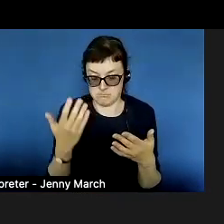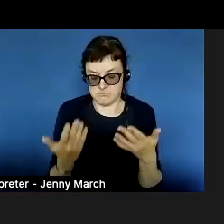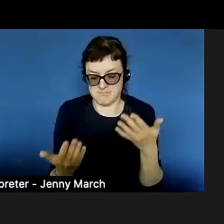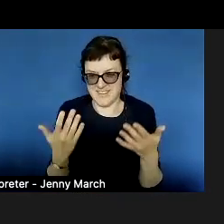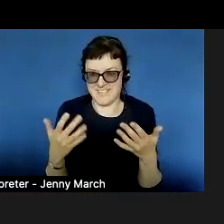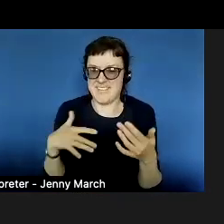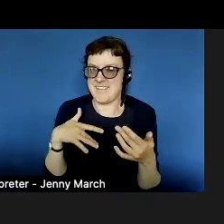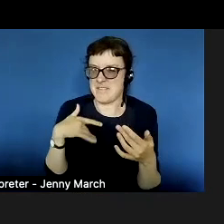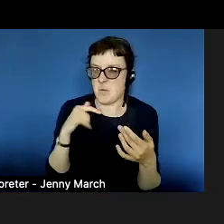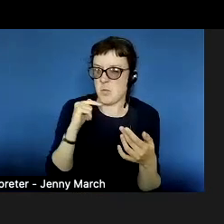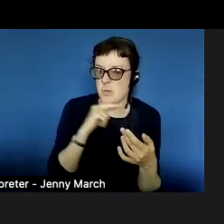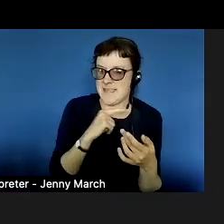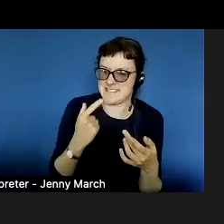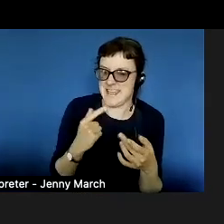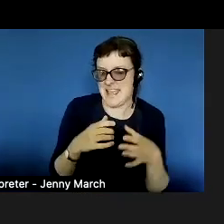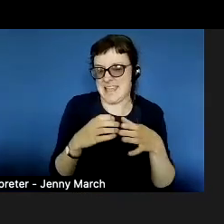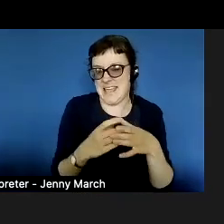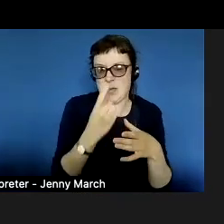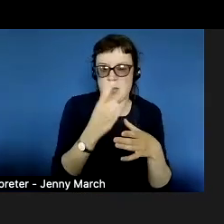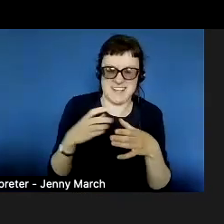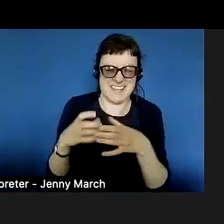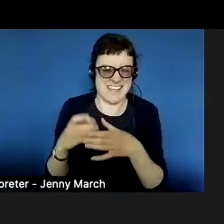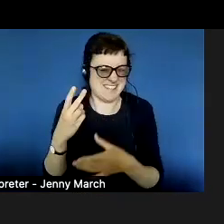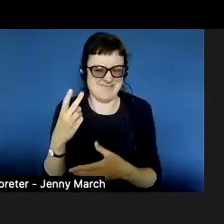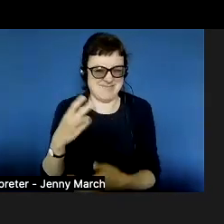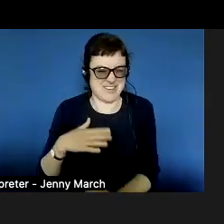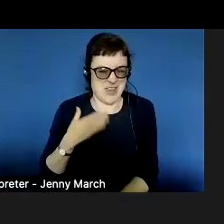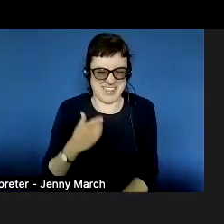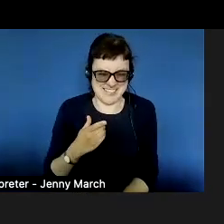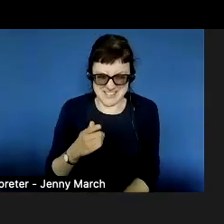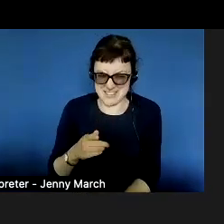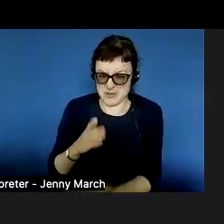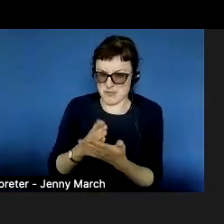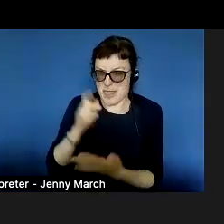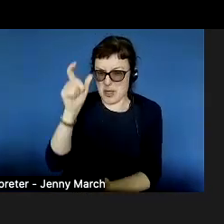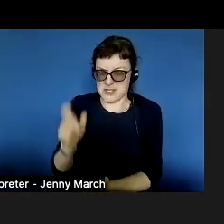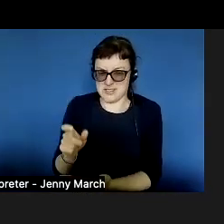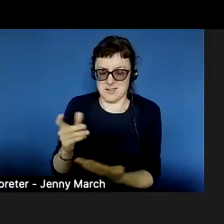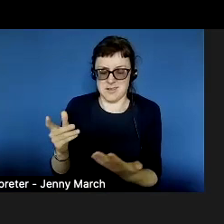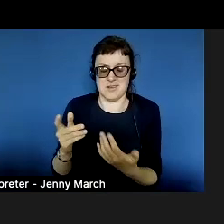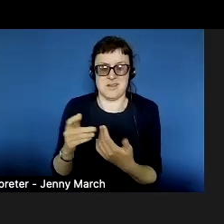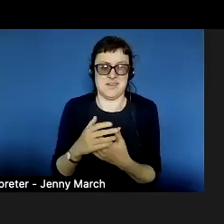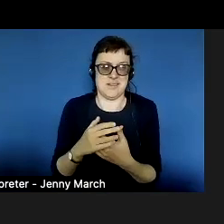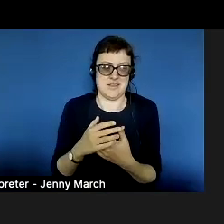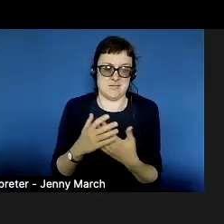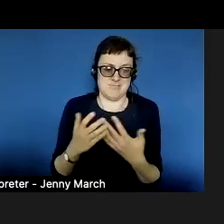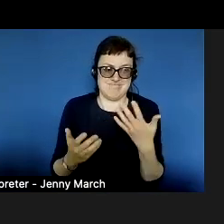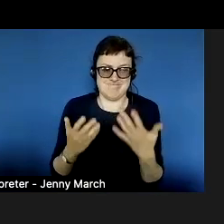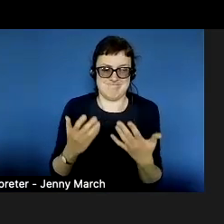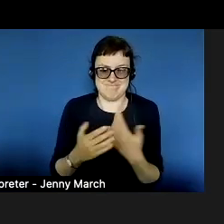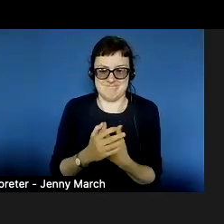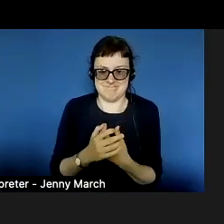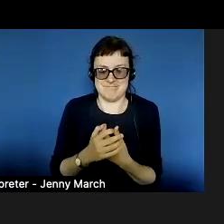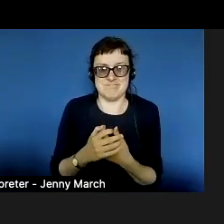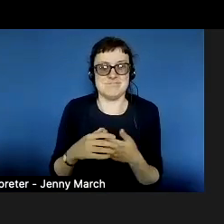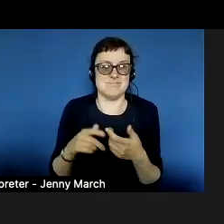weird to refer to them as case 1 and case 2. That's a weird way to refer to a person, and also that was just what Bordy did for his dissertation.